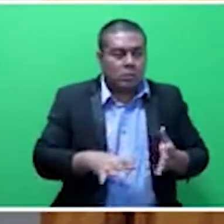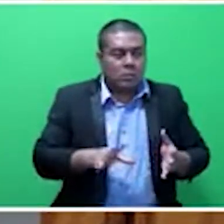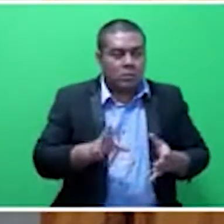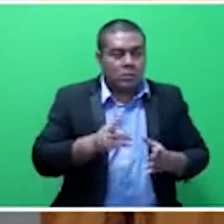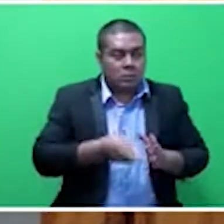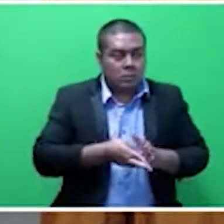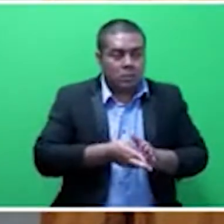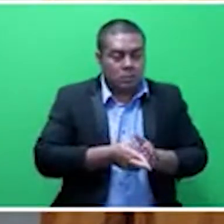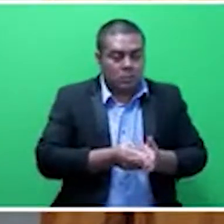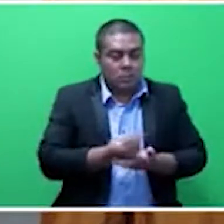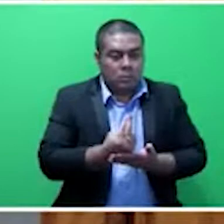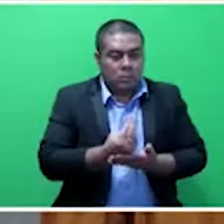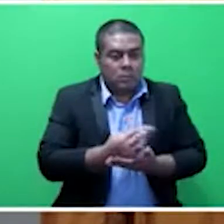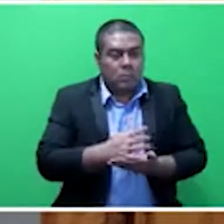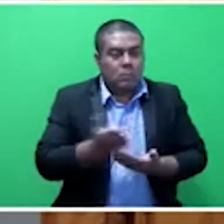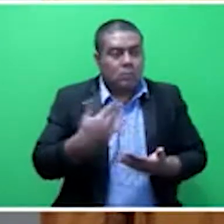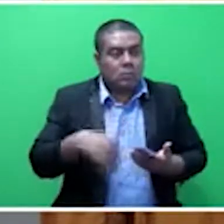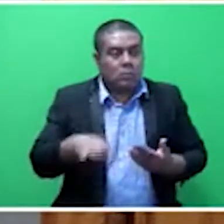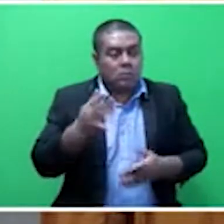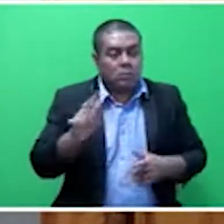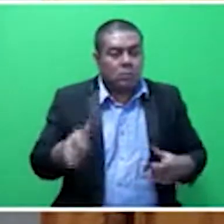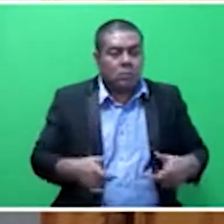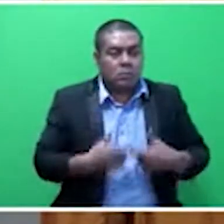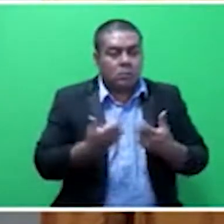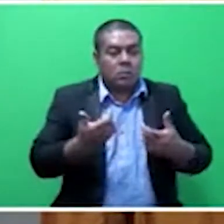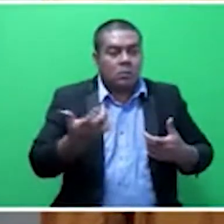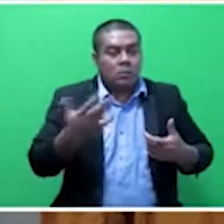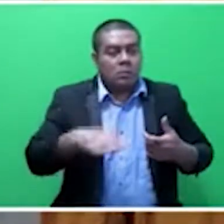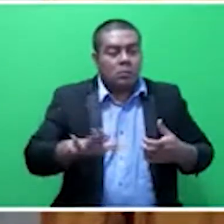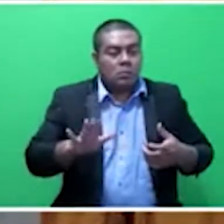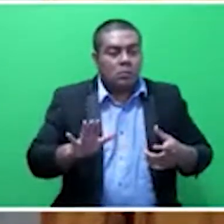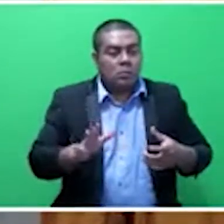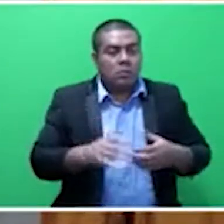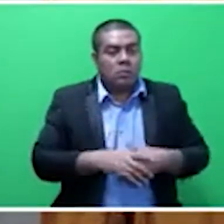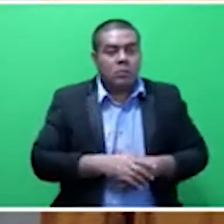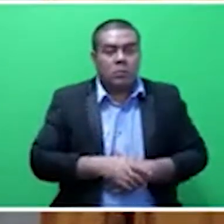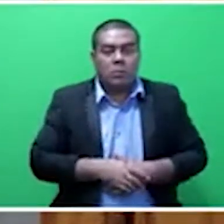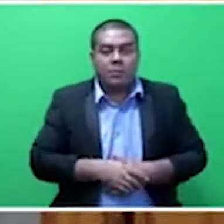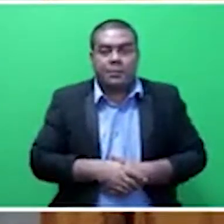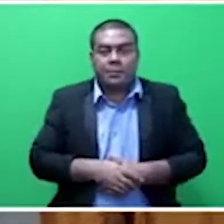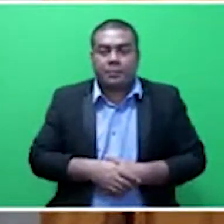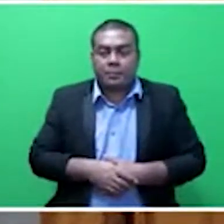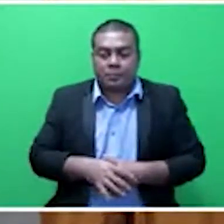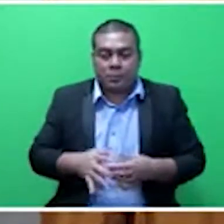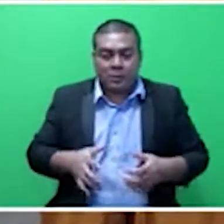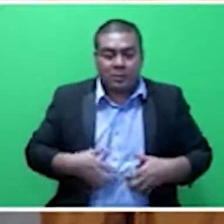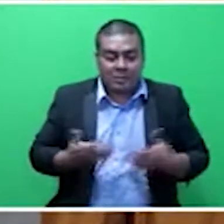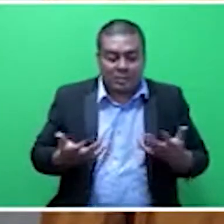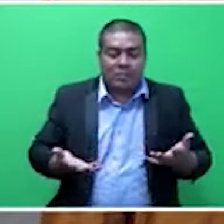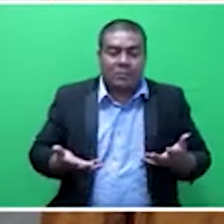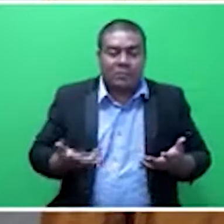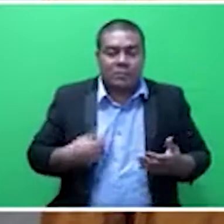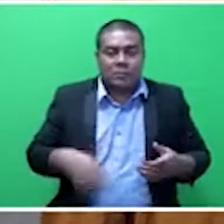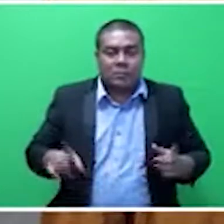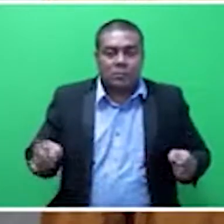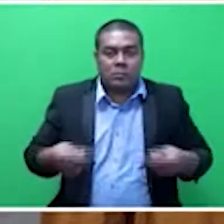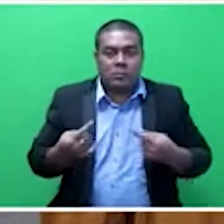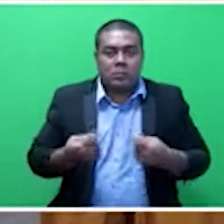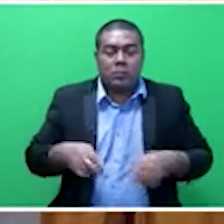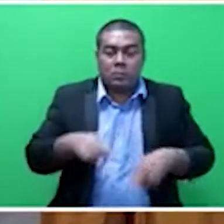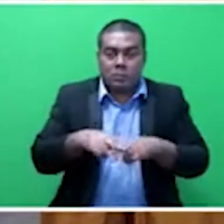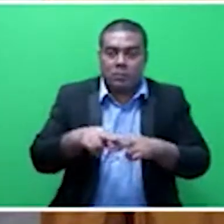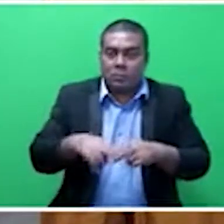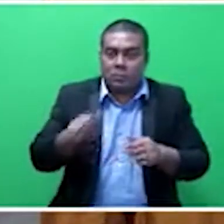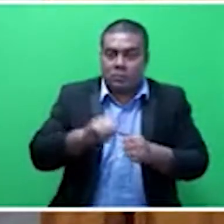mode after all the challenges and sacrifice made during the pandemic and floods. Fijians got the better budget for a